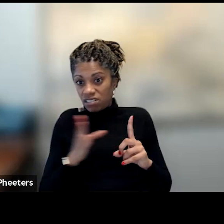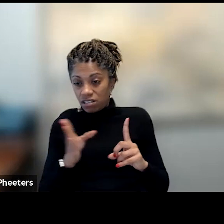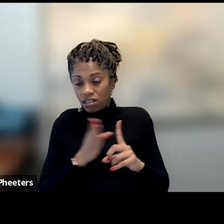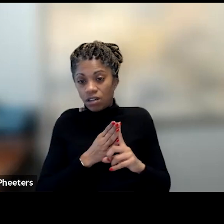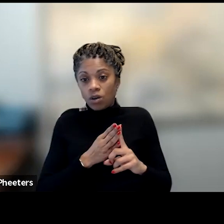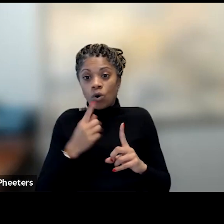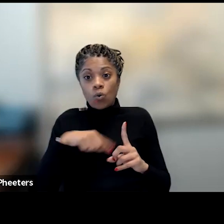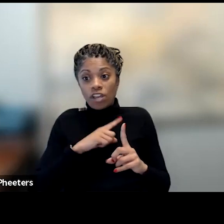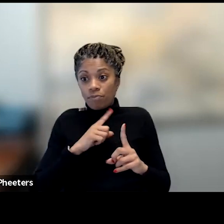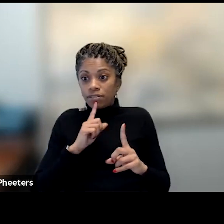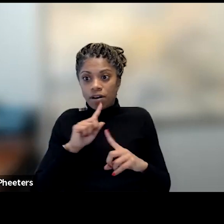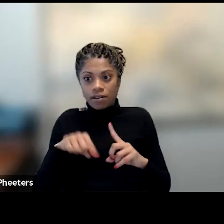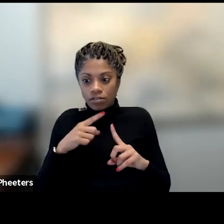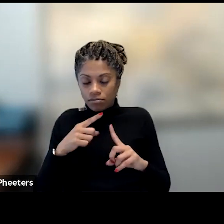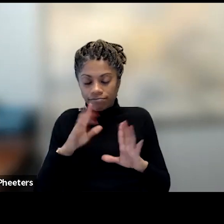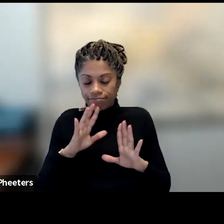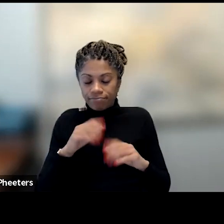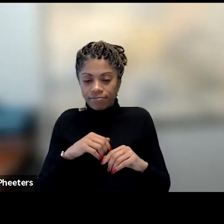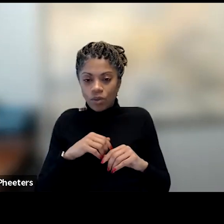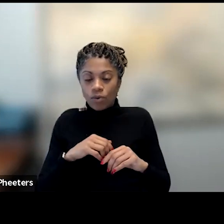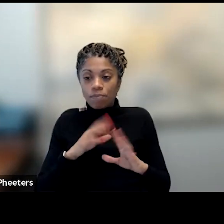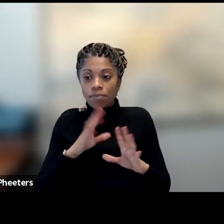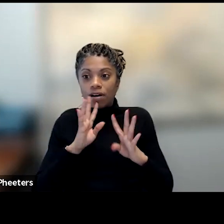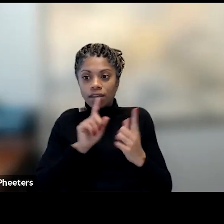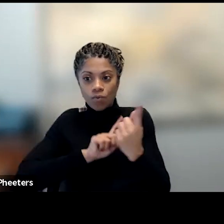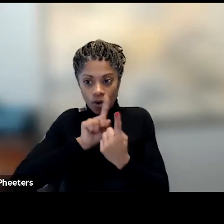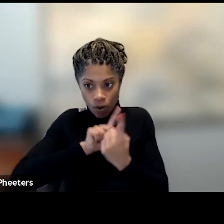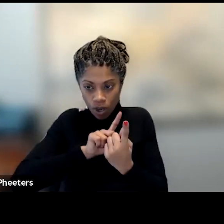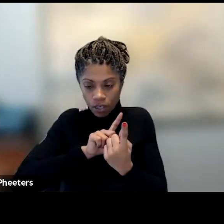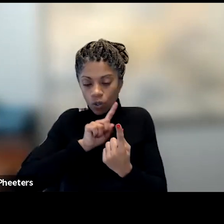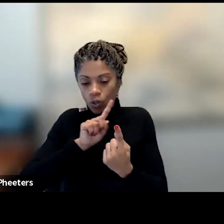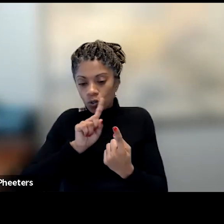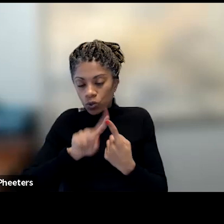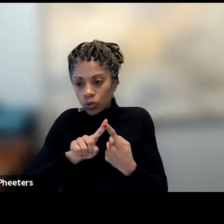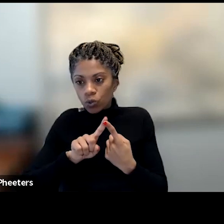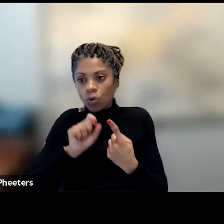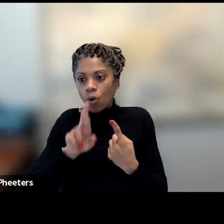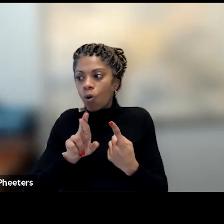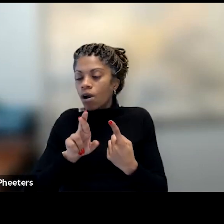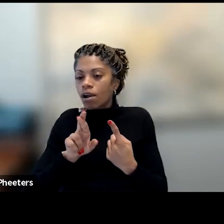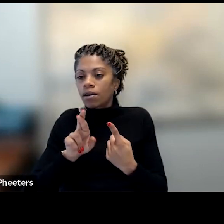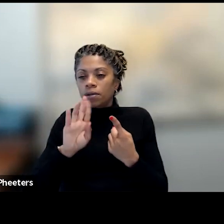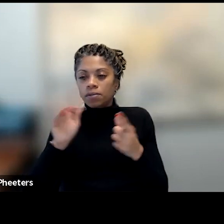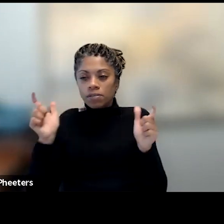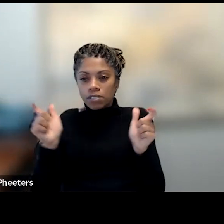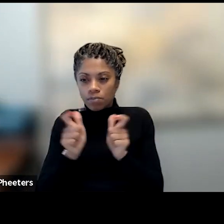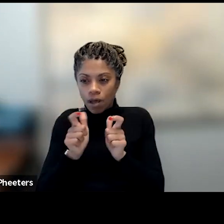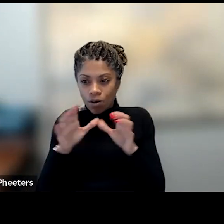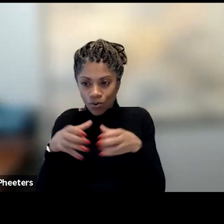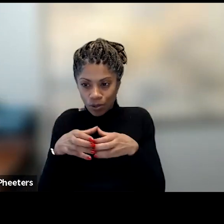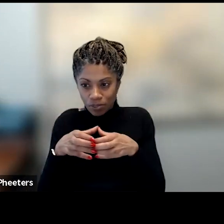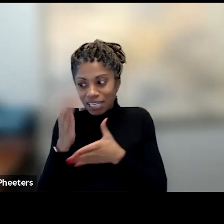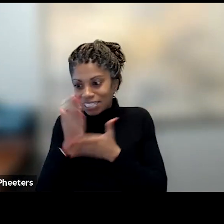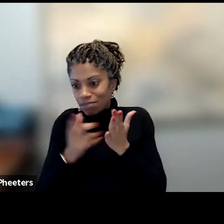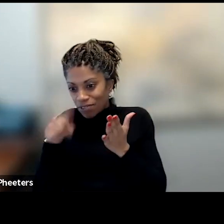professionals either on one-on-one, getting real feedback. We've done a few small group sessions. Some of you on the call today joined. So thank